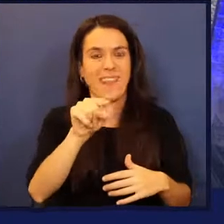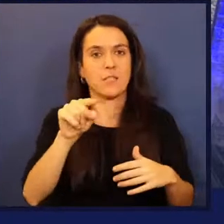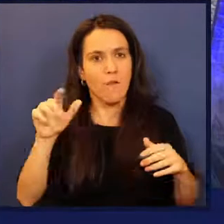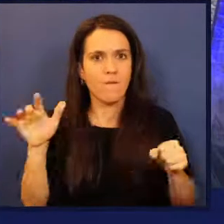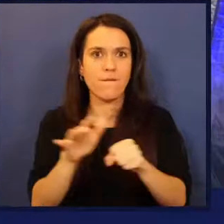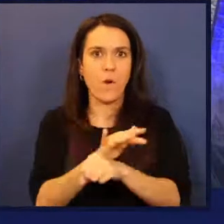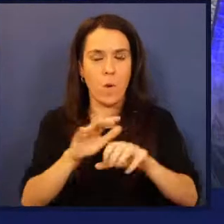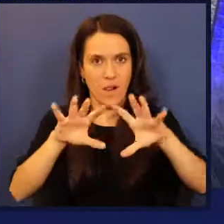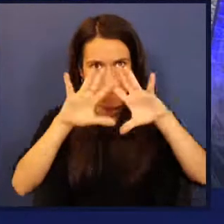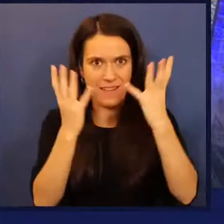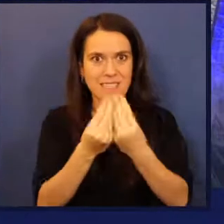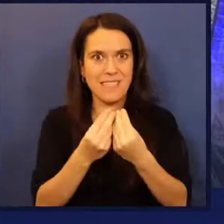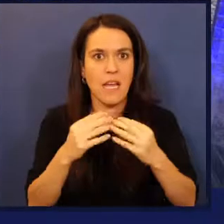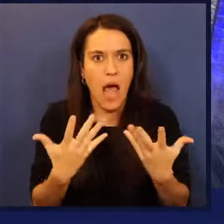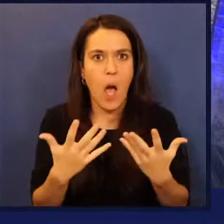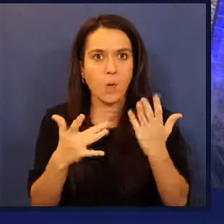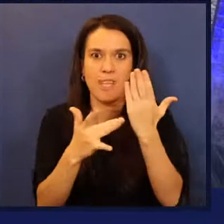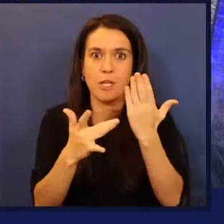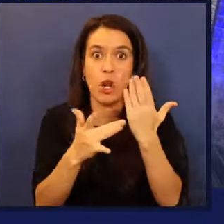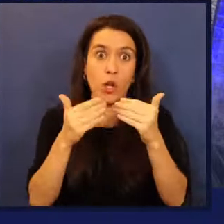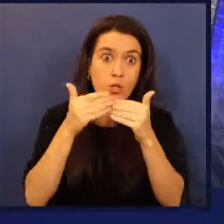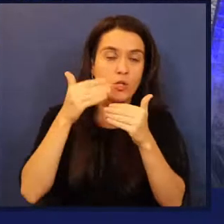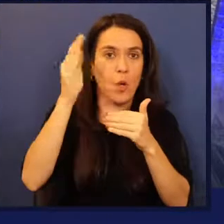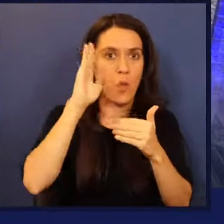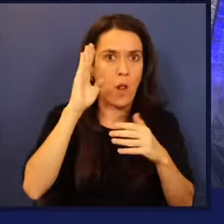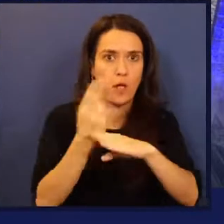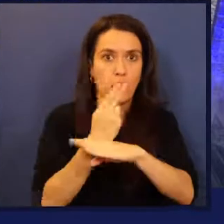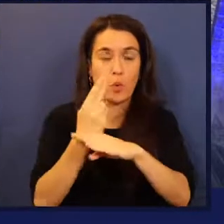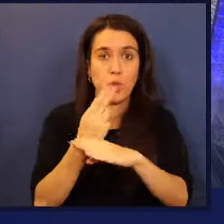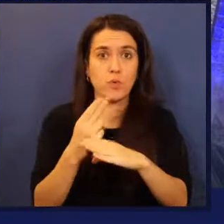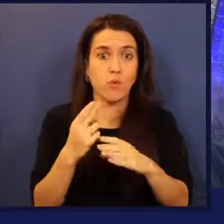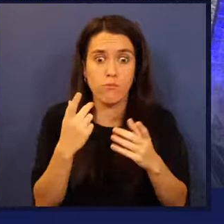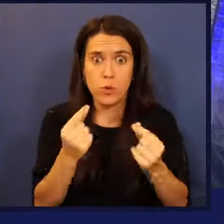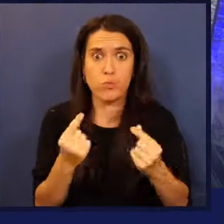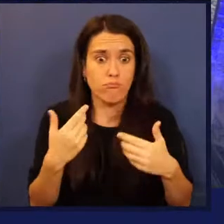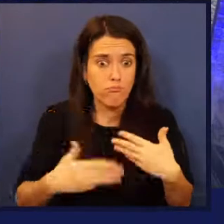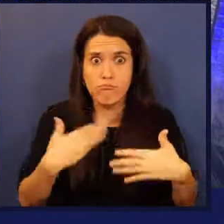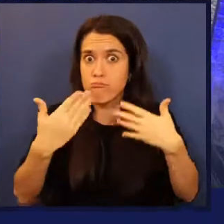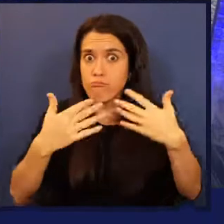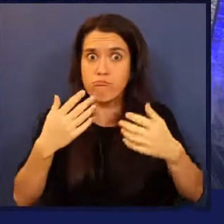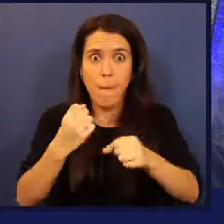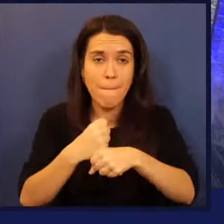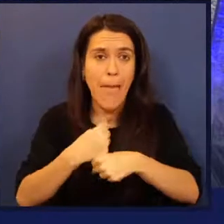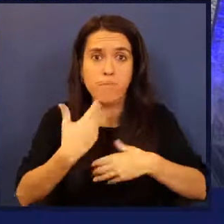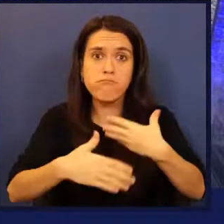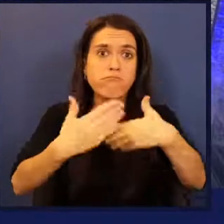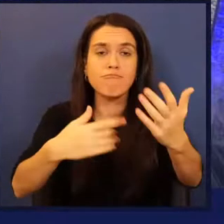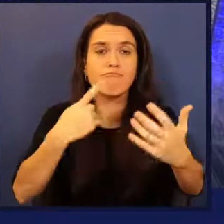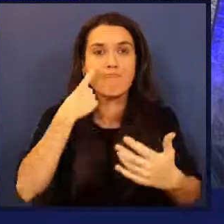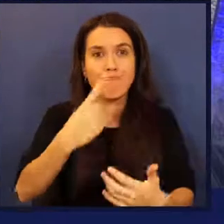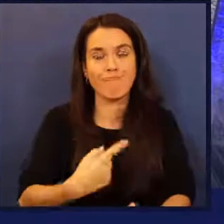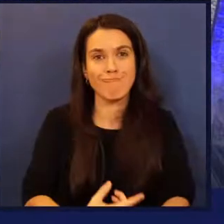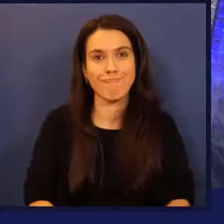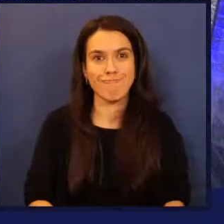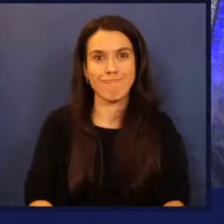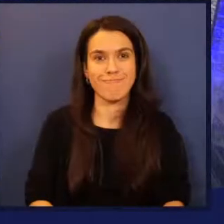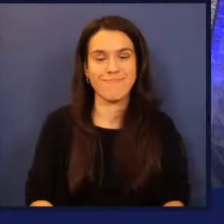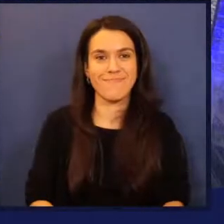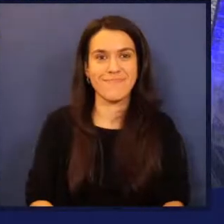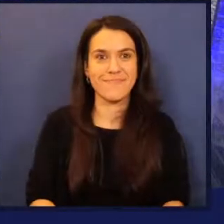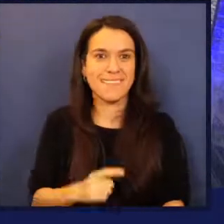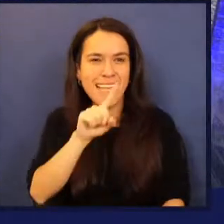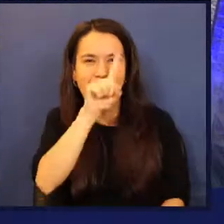of how these technologies will be used. So I just say, make it a habit, do it anyway. I think Seth ended it well. You know, ask the one